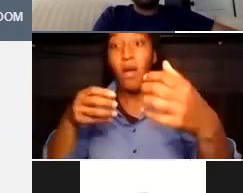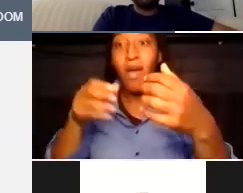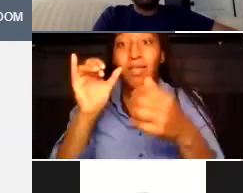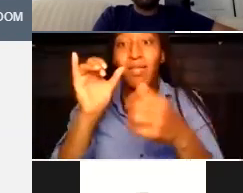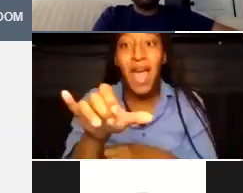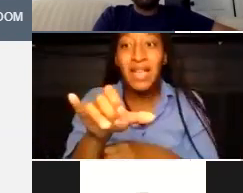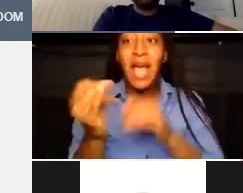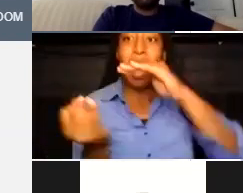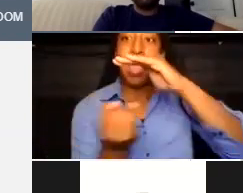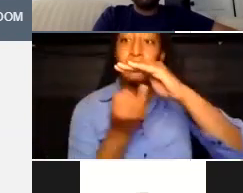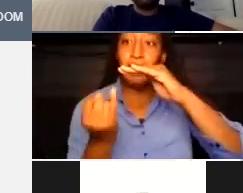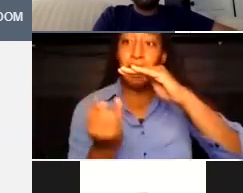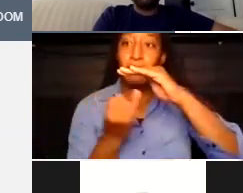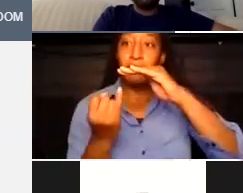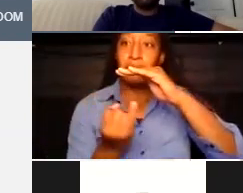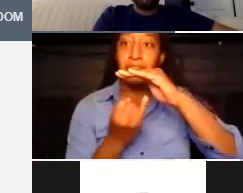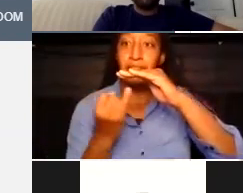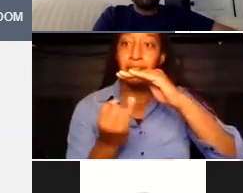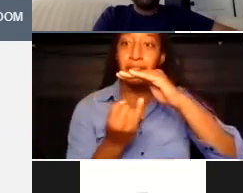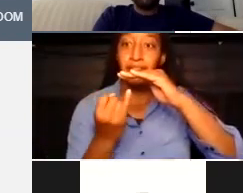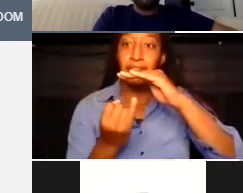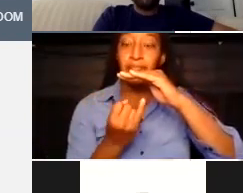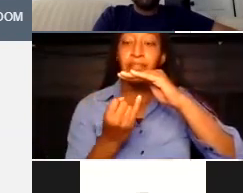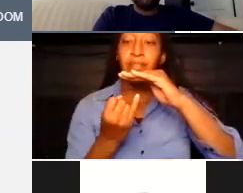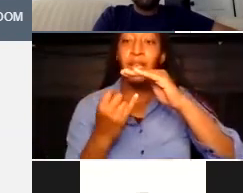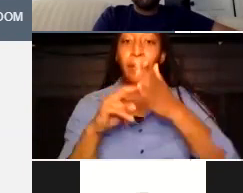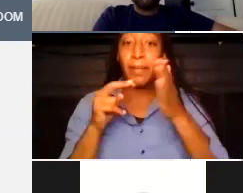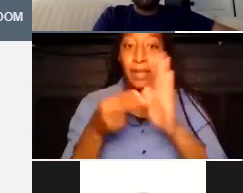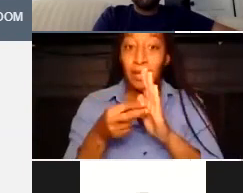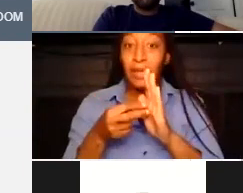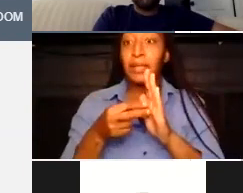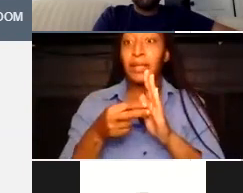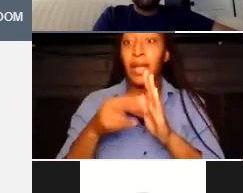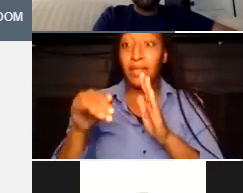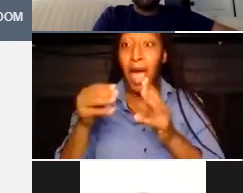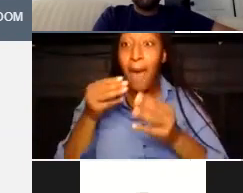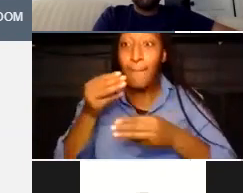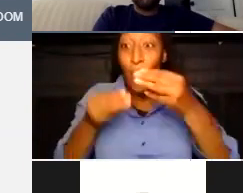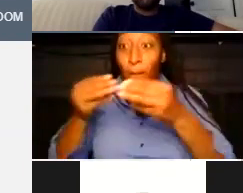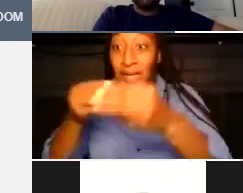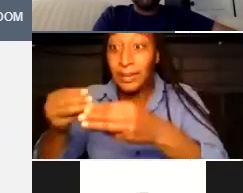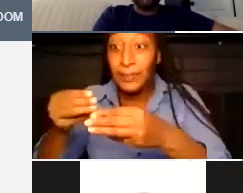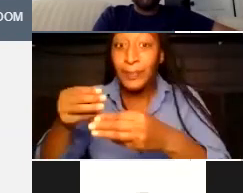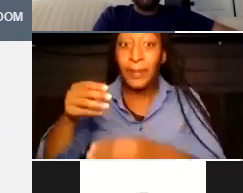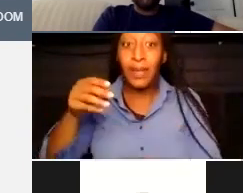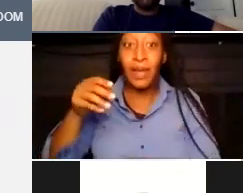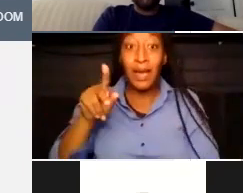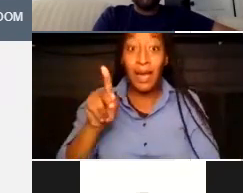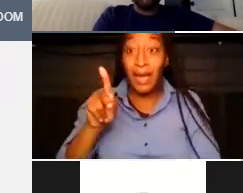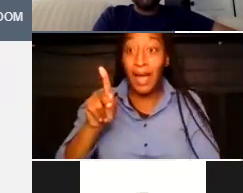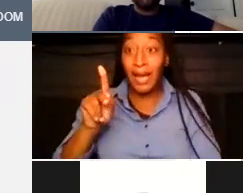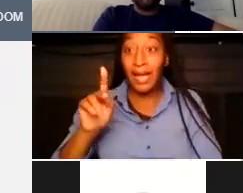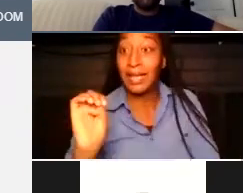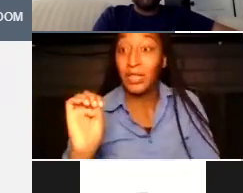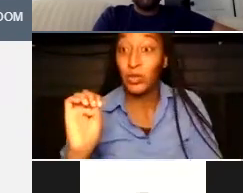And so momentum, kinetic energy are both conserved, and the objects are bouncing off of each other all over